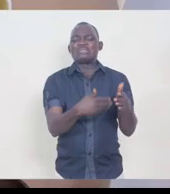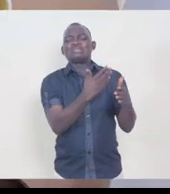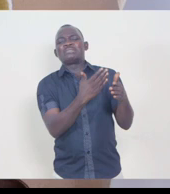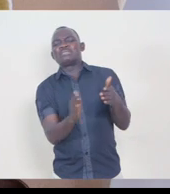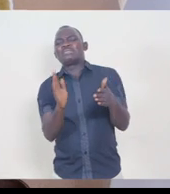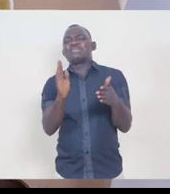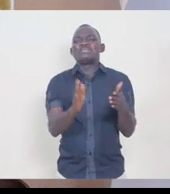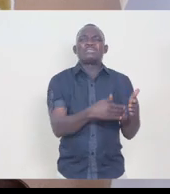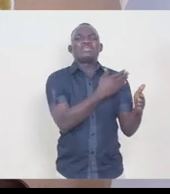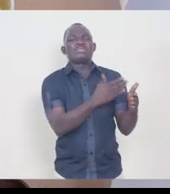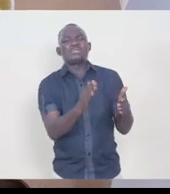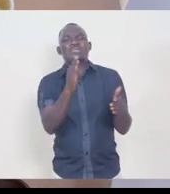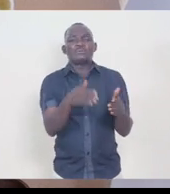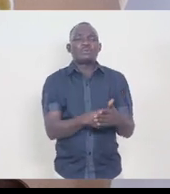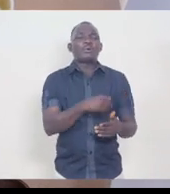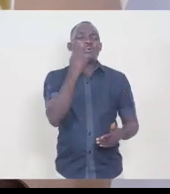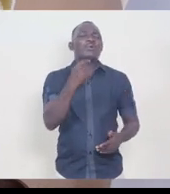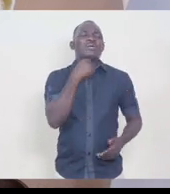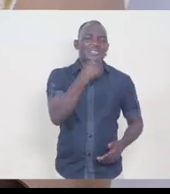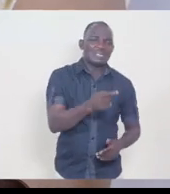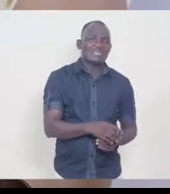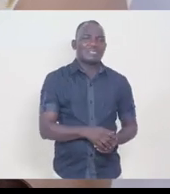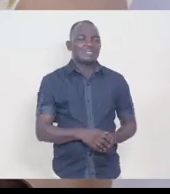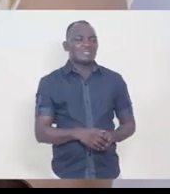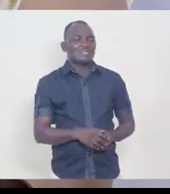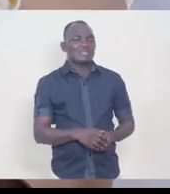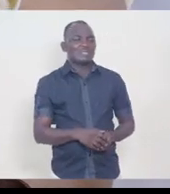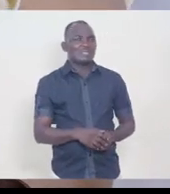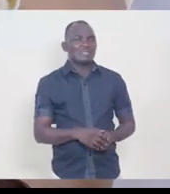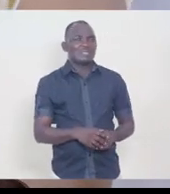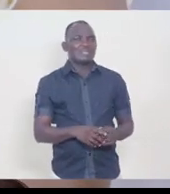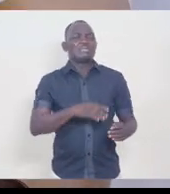singing! I've always been telling you to be ready!